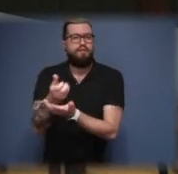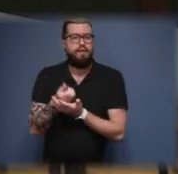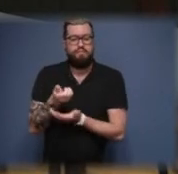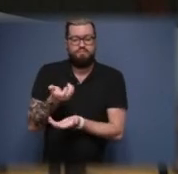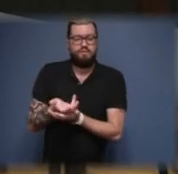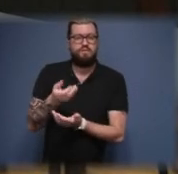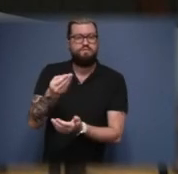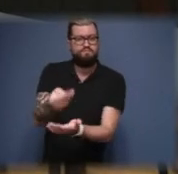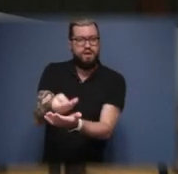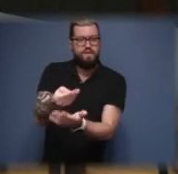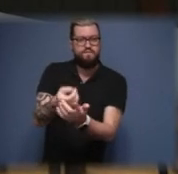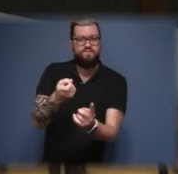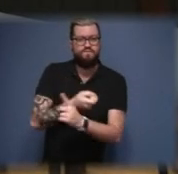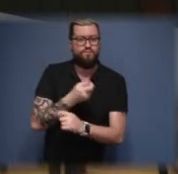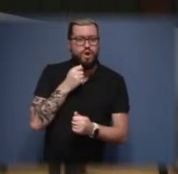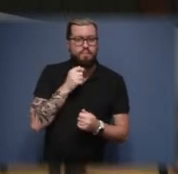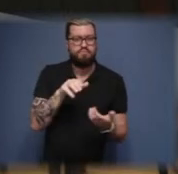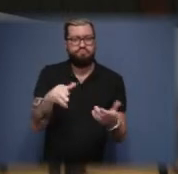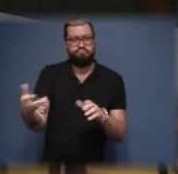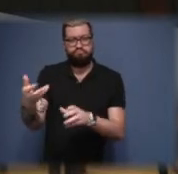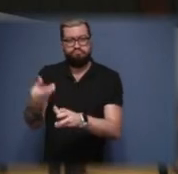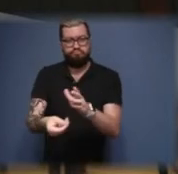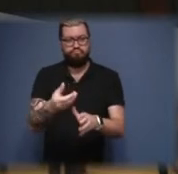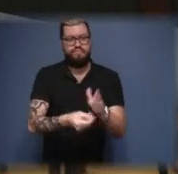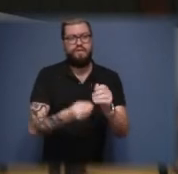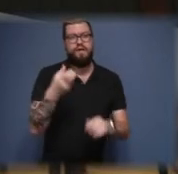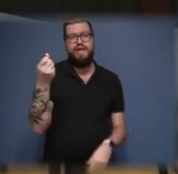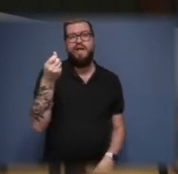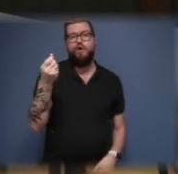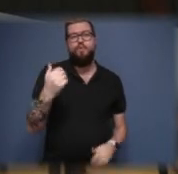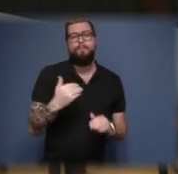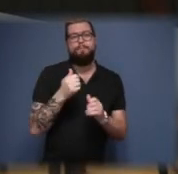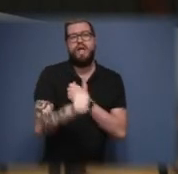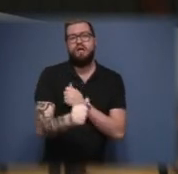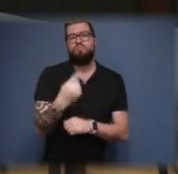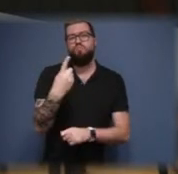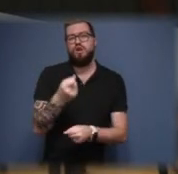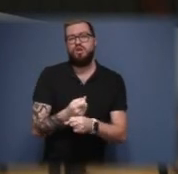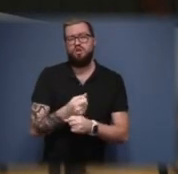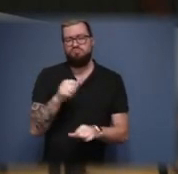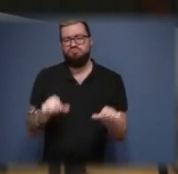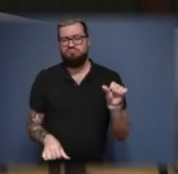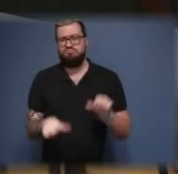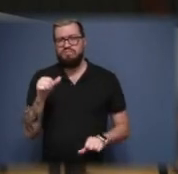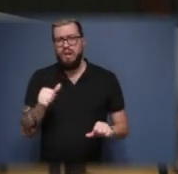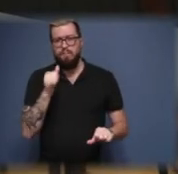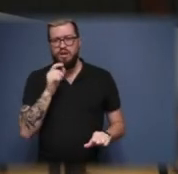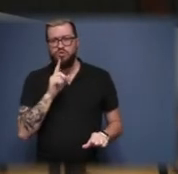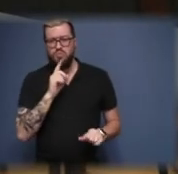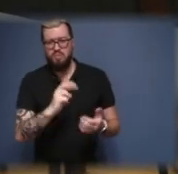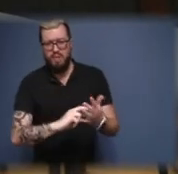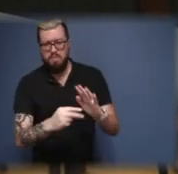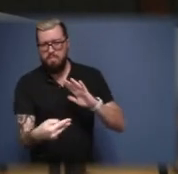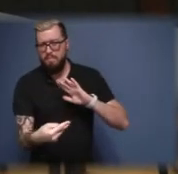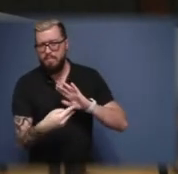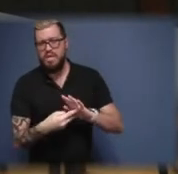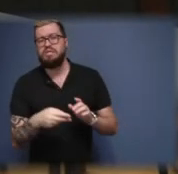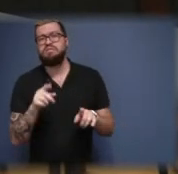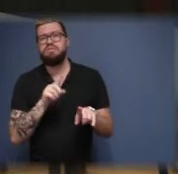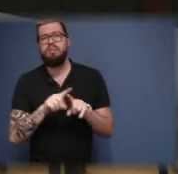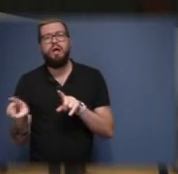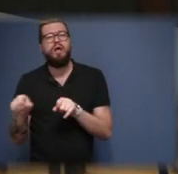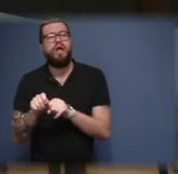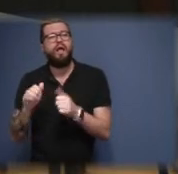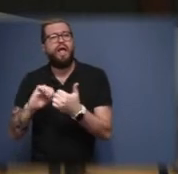from unclaimed decedents held for over 1 year. I'm not sure what that means, and I'm wondering